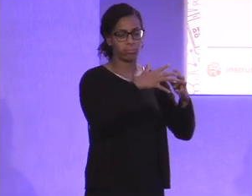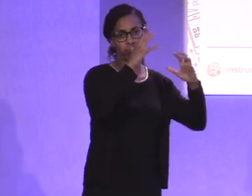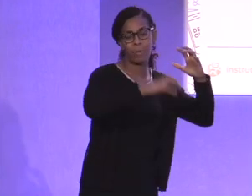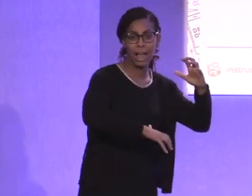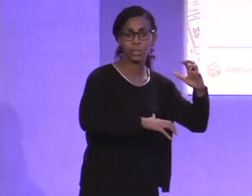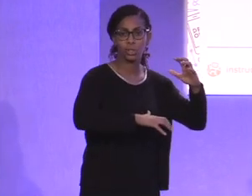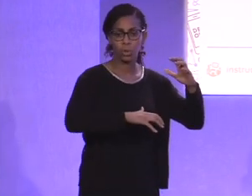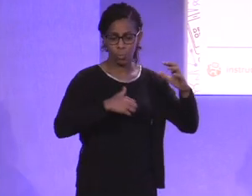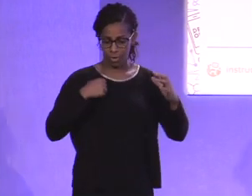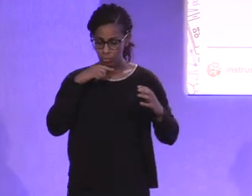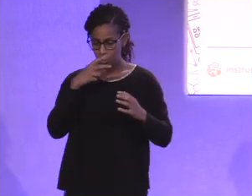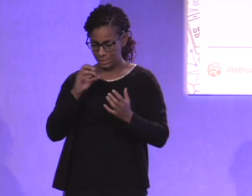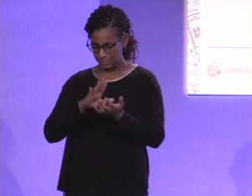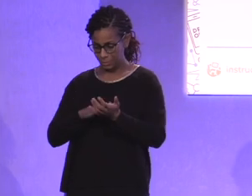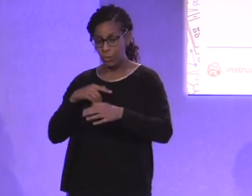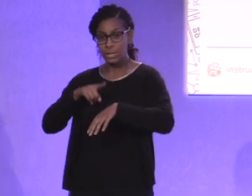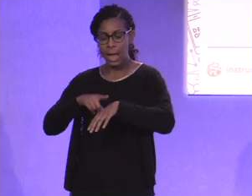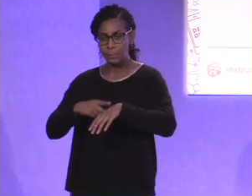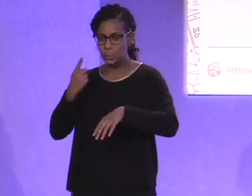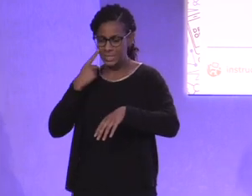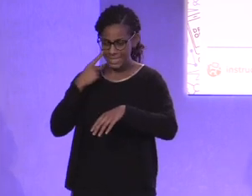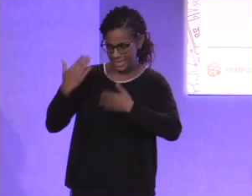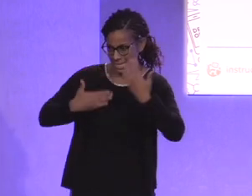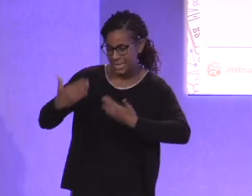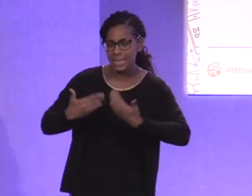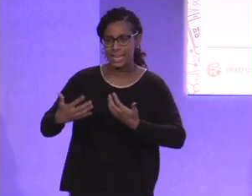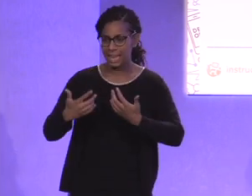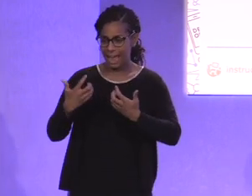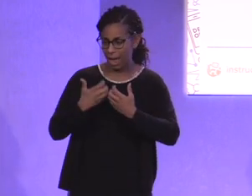and how much time? So we had the license to test that out.